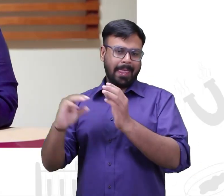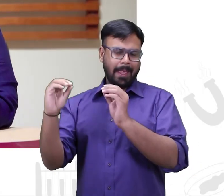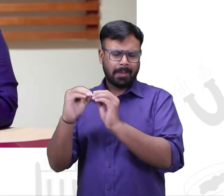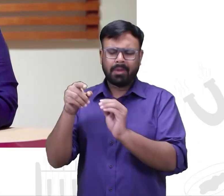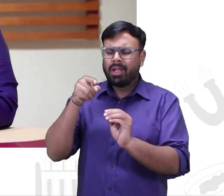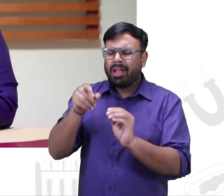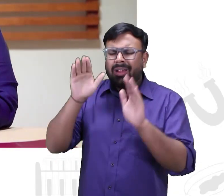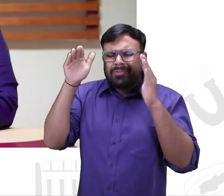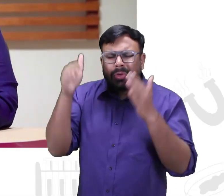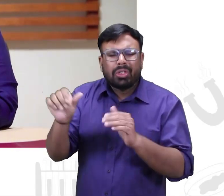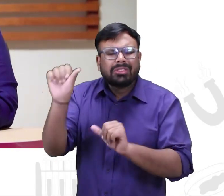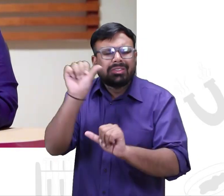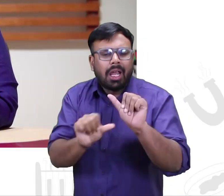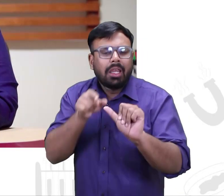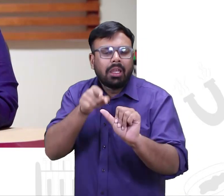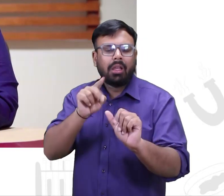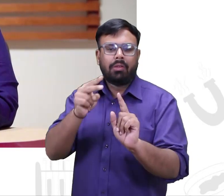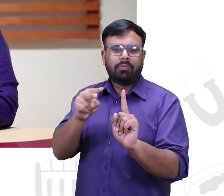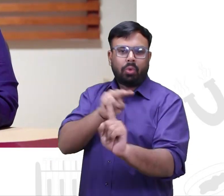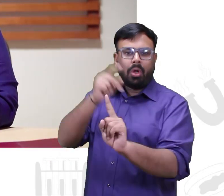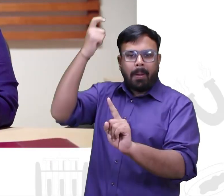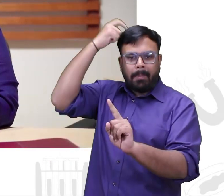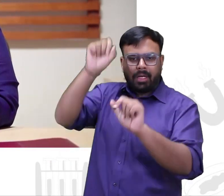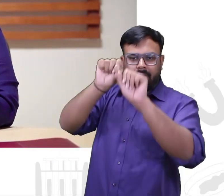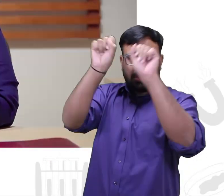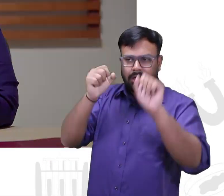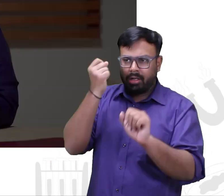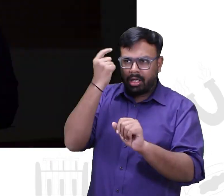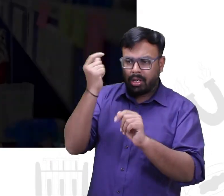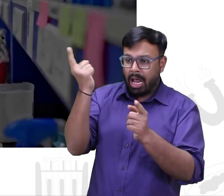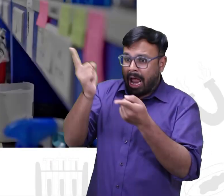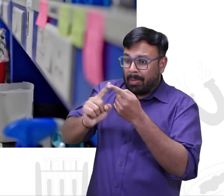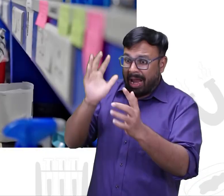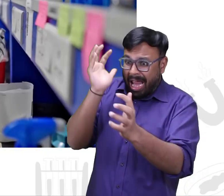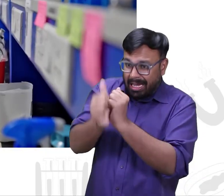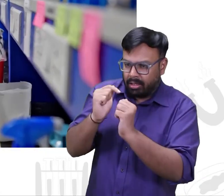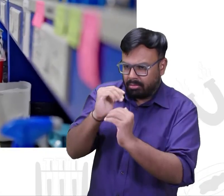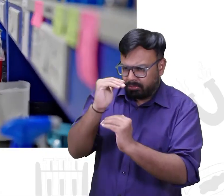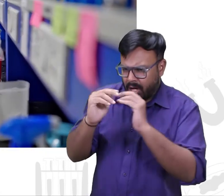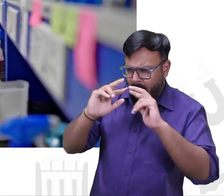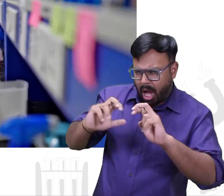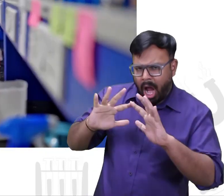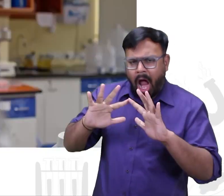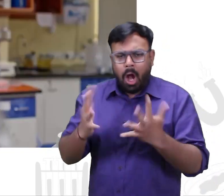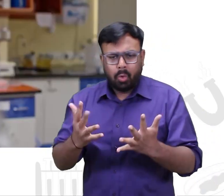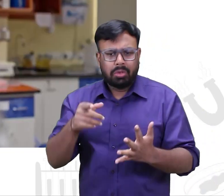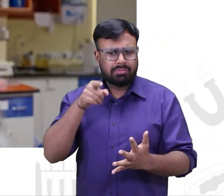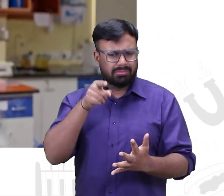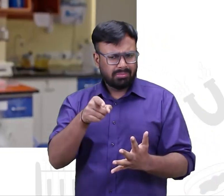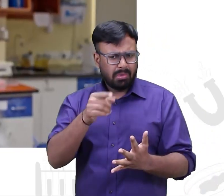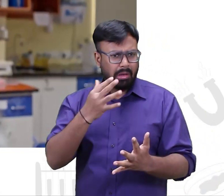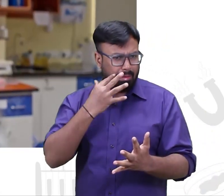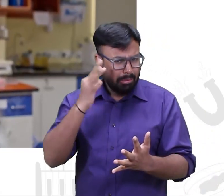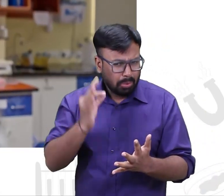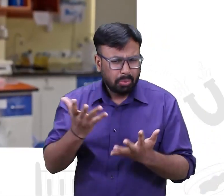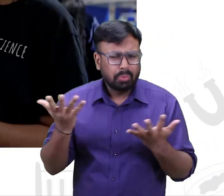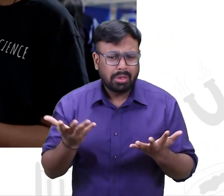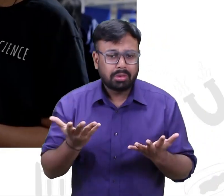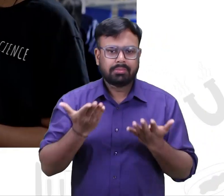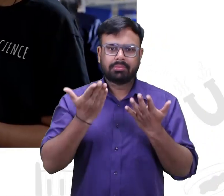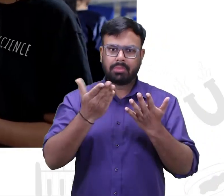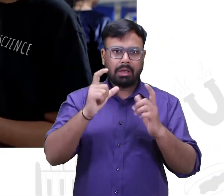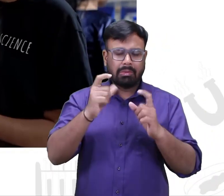molecular perspective how the nervous system is wired during development and following injuries. Why is this important? Why should you